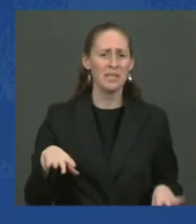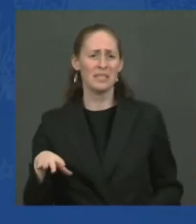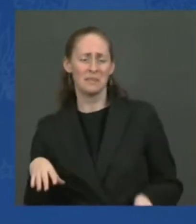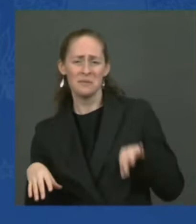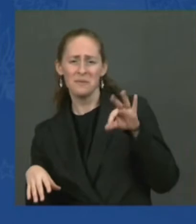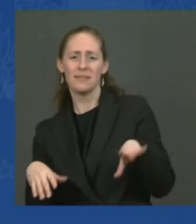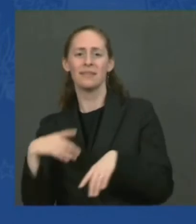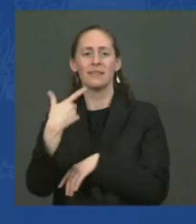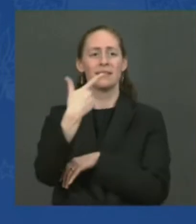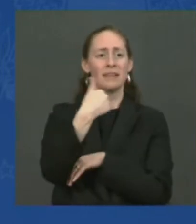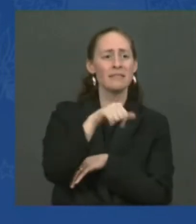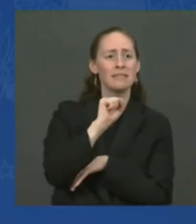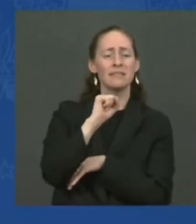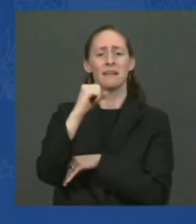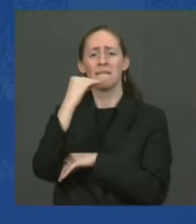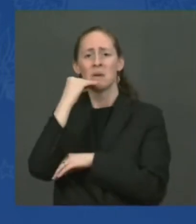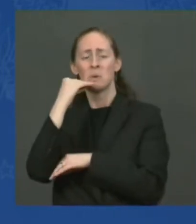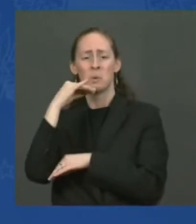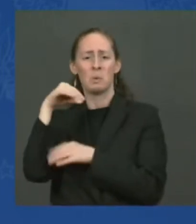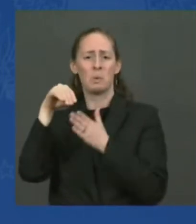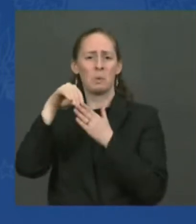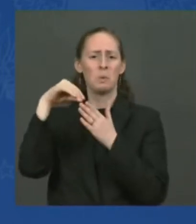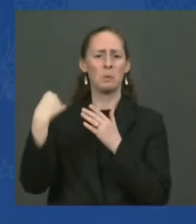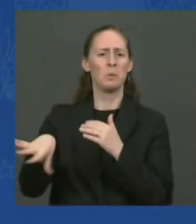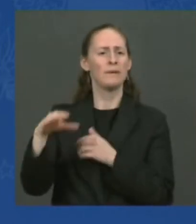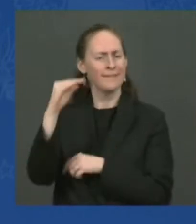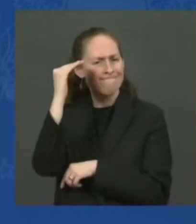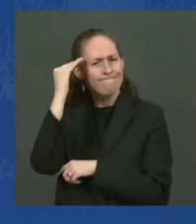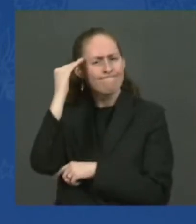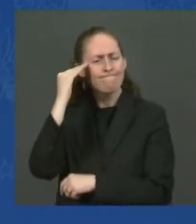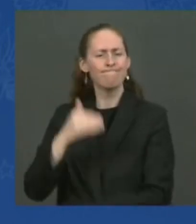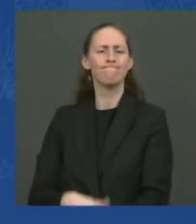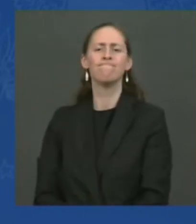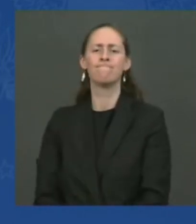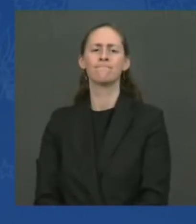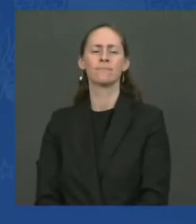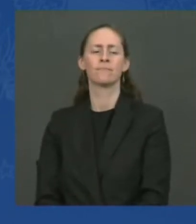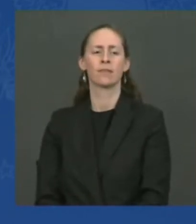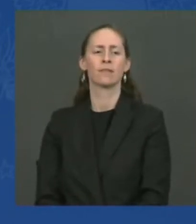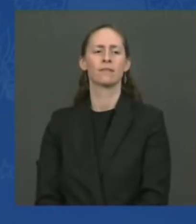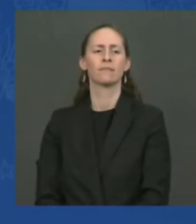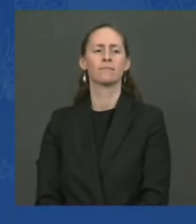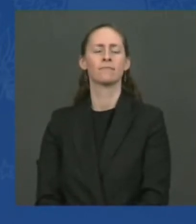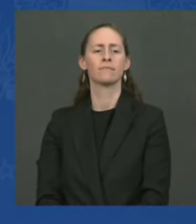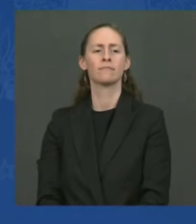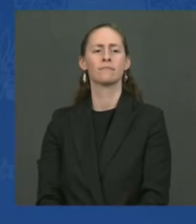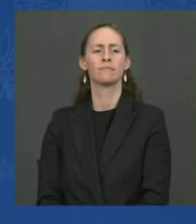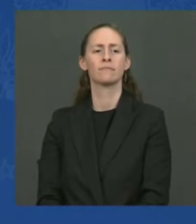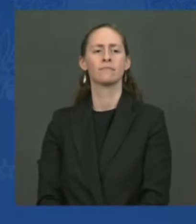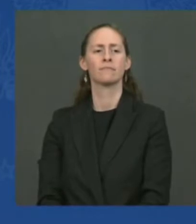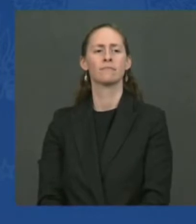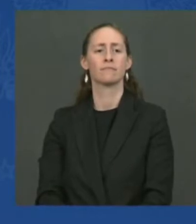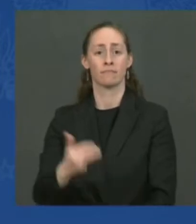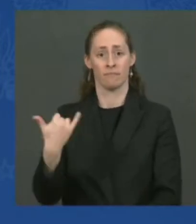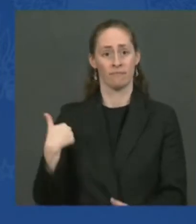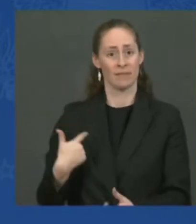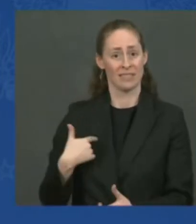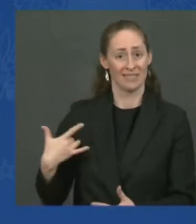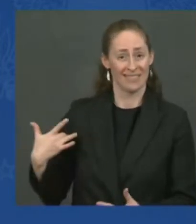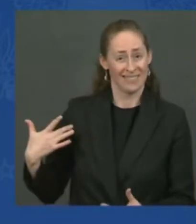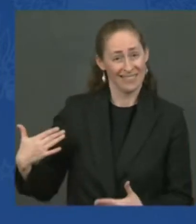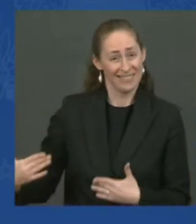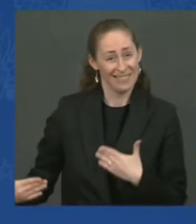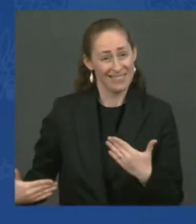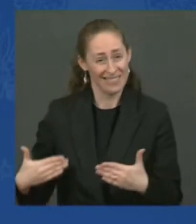permitting reforms to reduce timelines for infrastructure projects while maintaining environmental and safety standards. We want